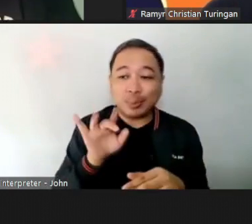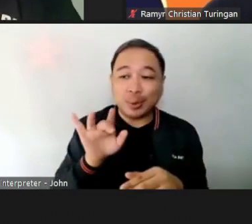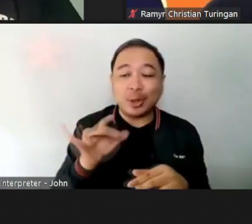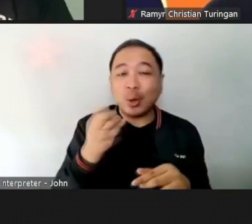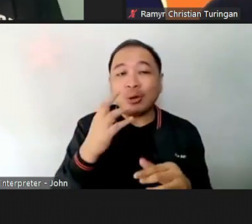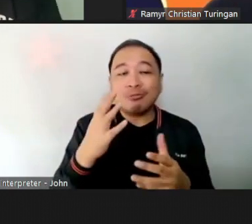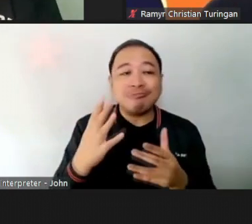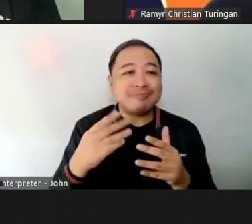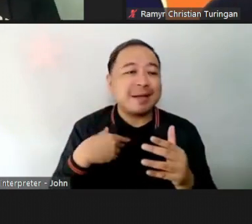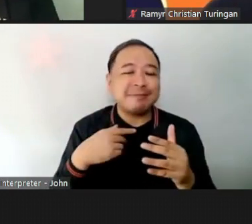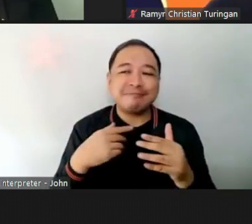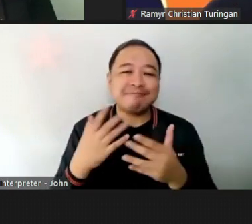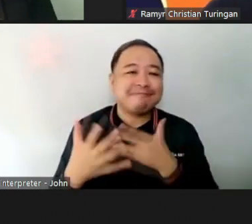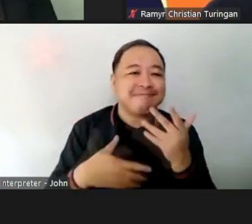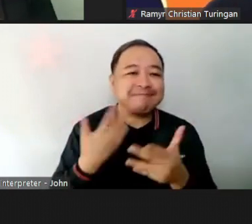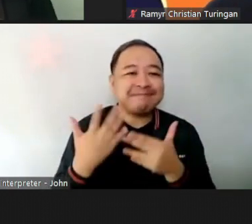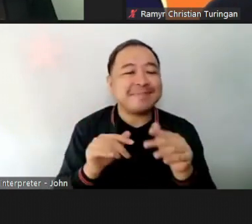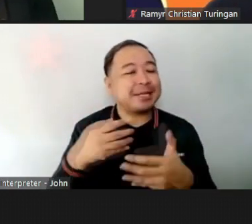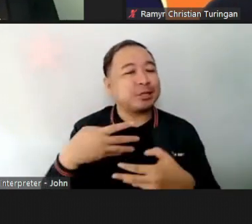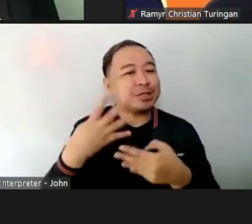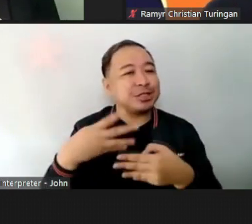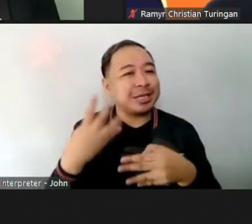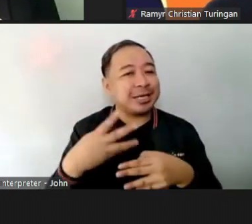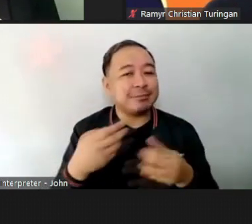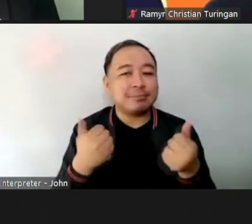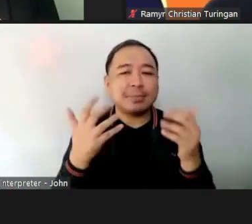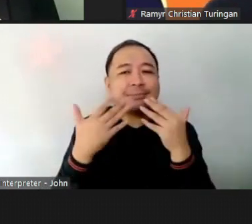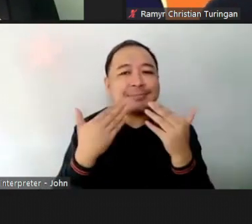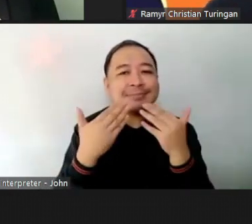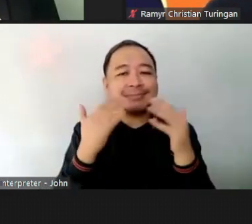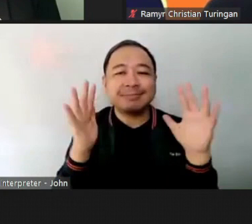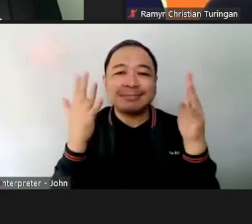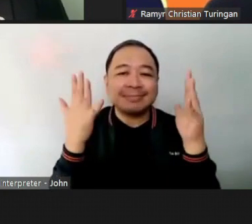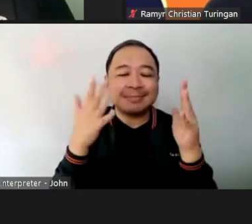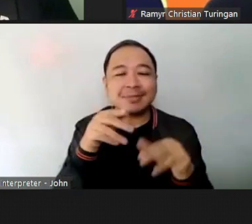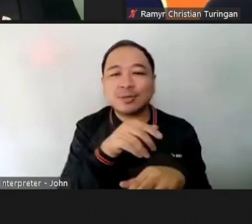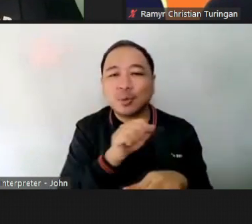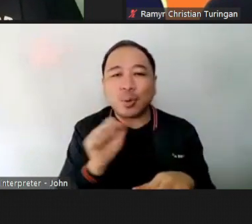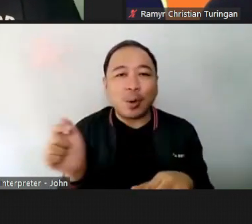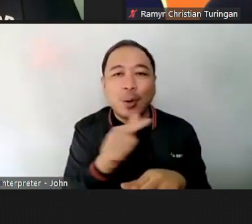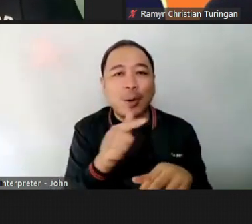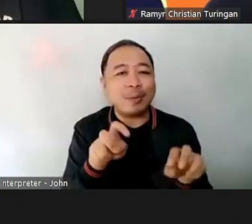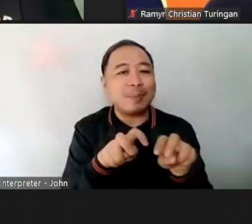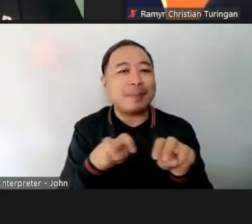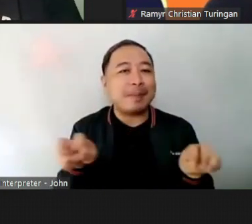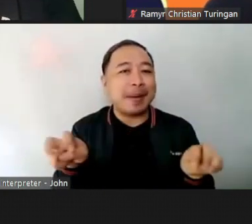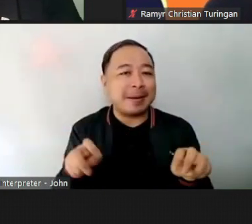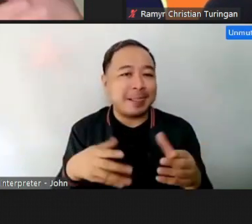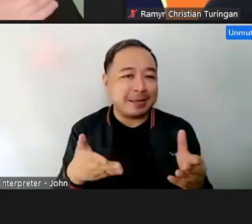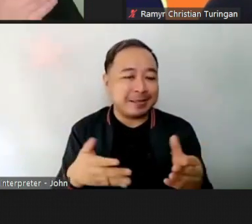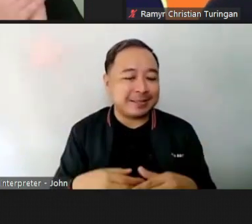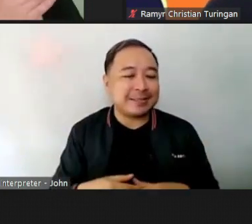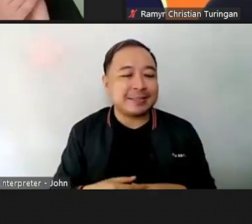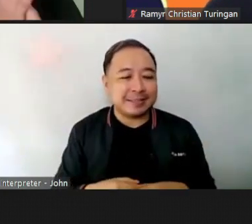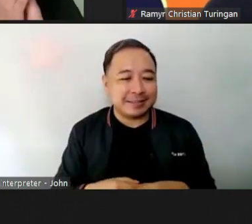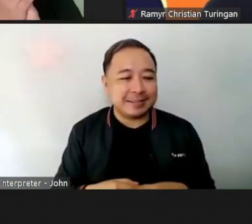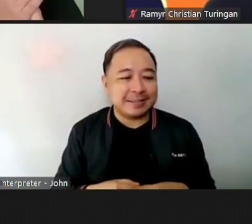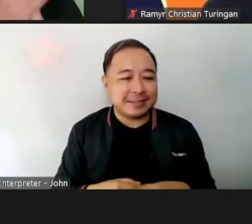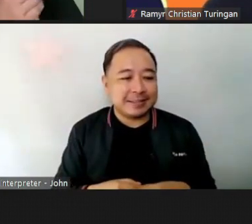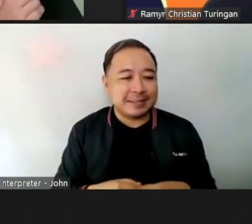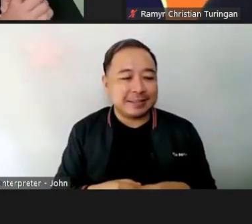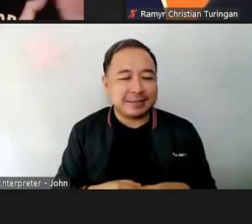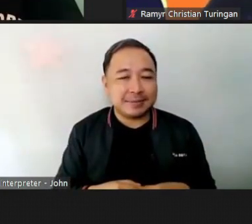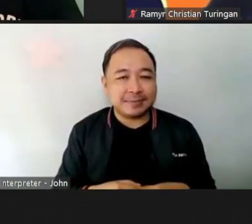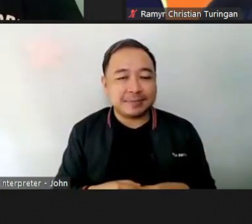section. Thank you so much to our panelists, Ojel, Angelo, Wenz, Charisse, James, Ross, Christian, Ramir, and